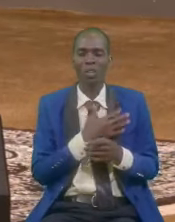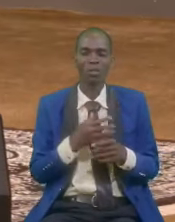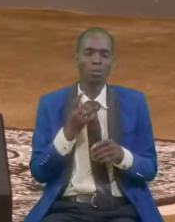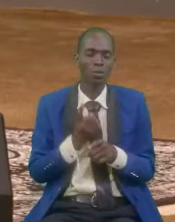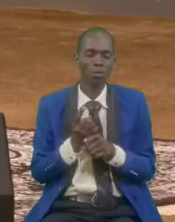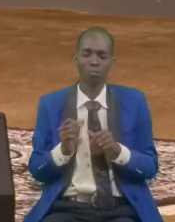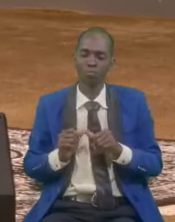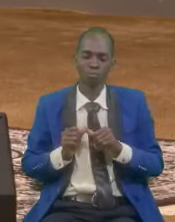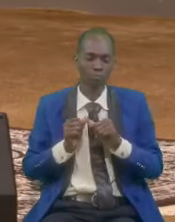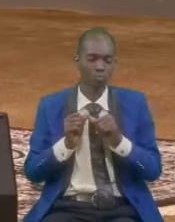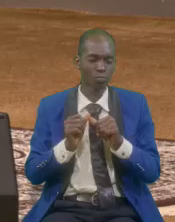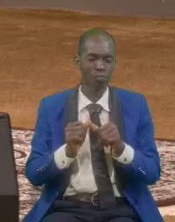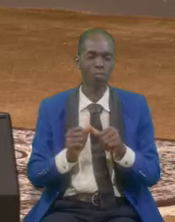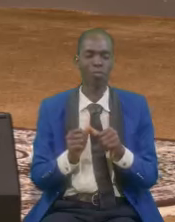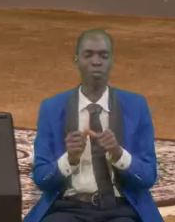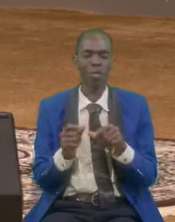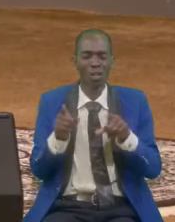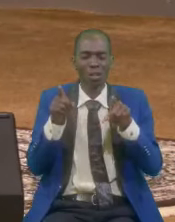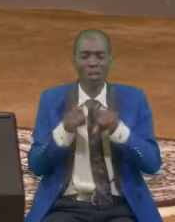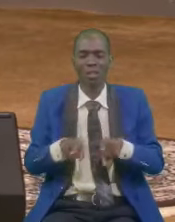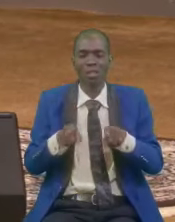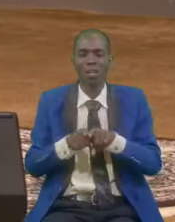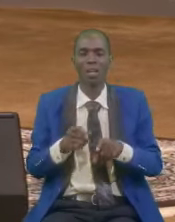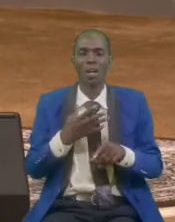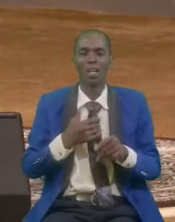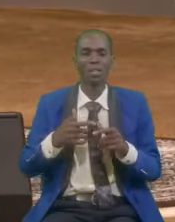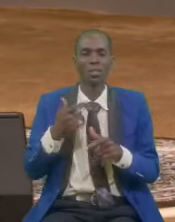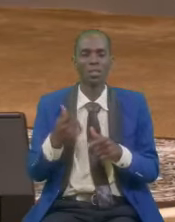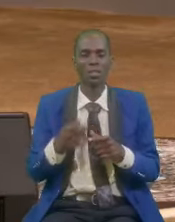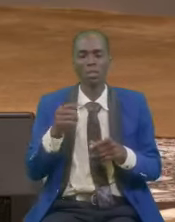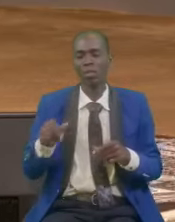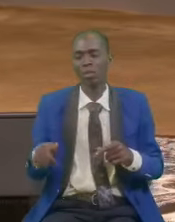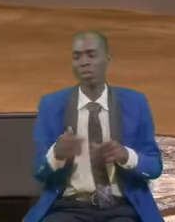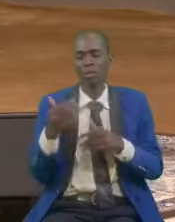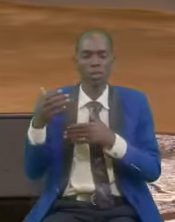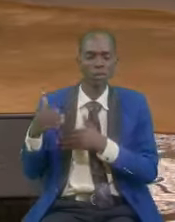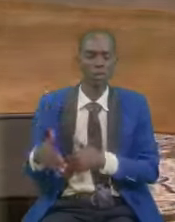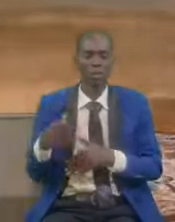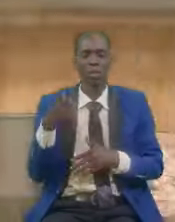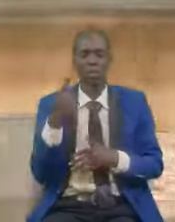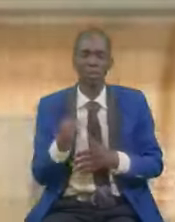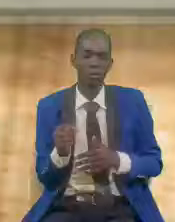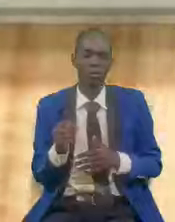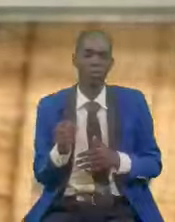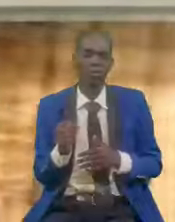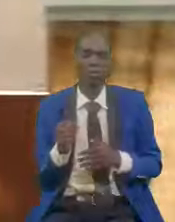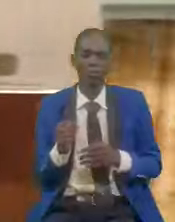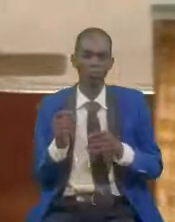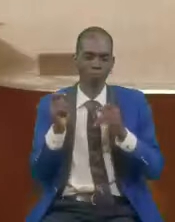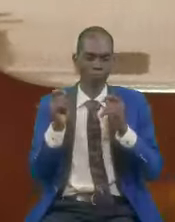as usual. And then the other side too, they switch